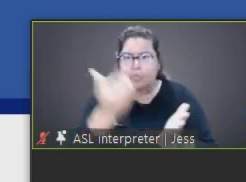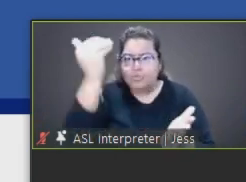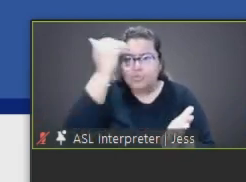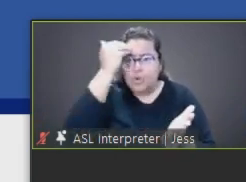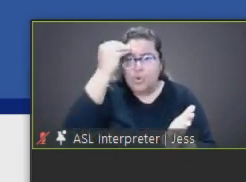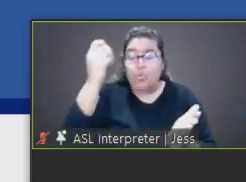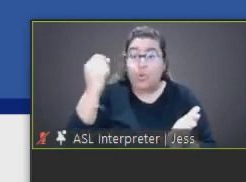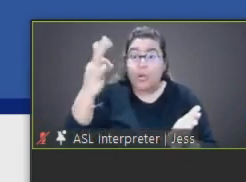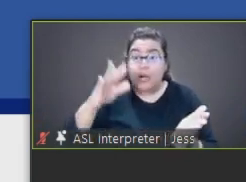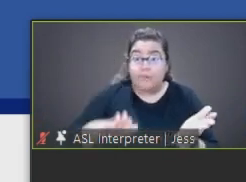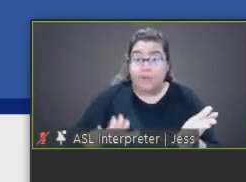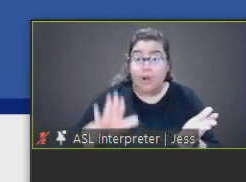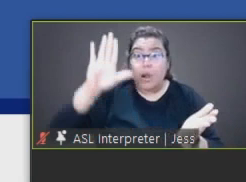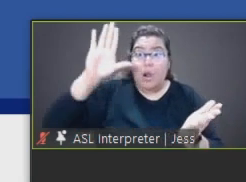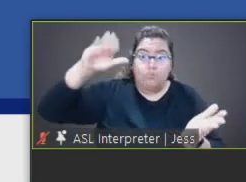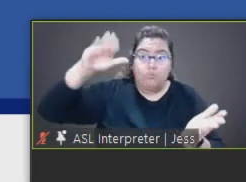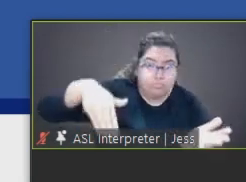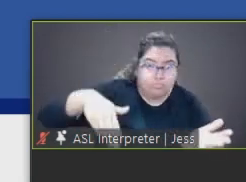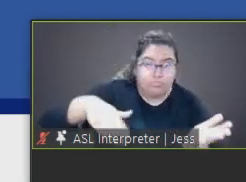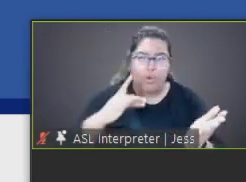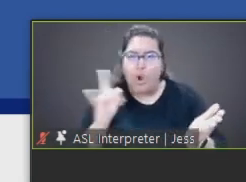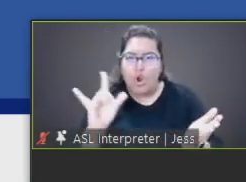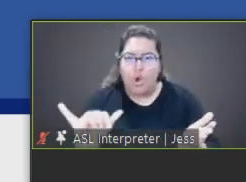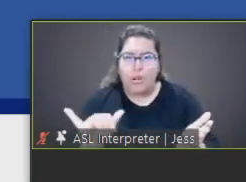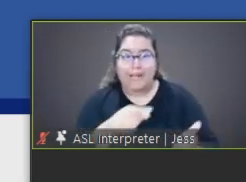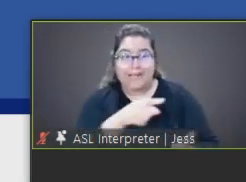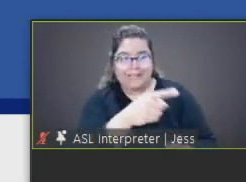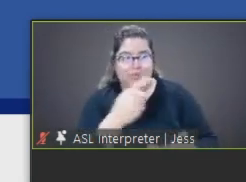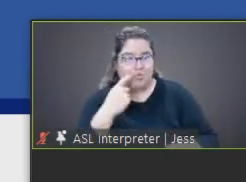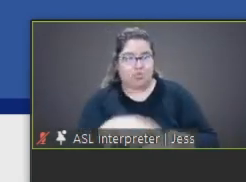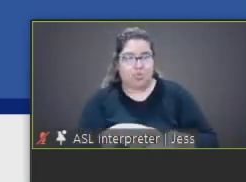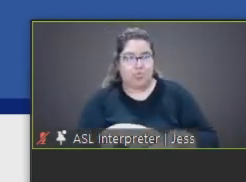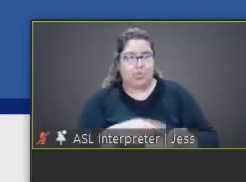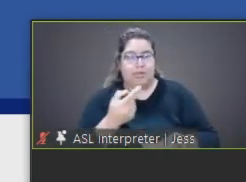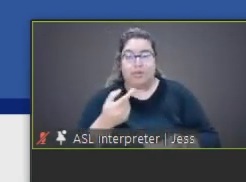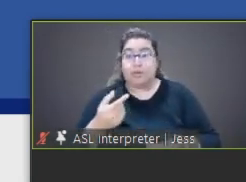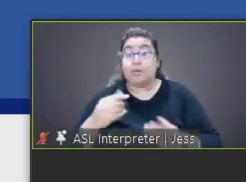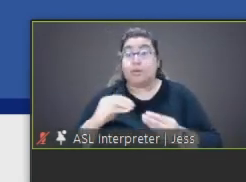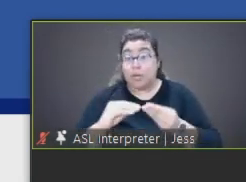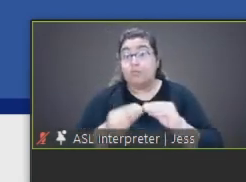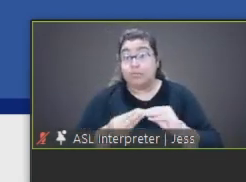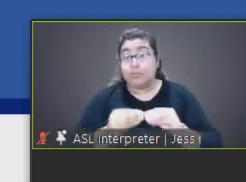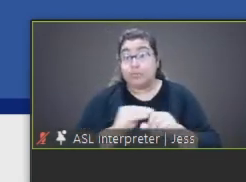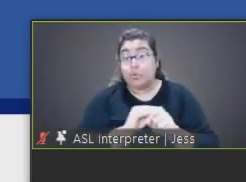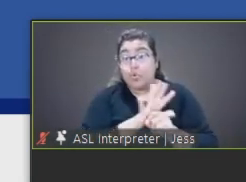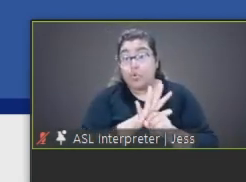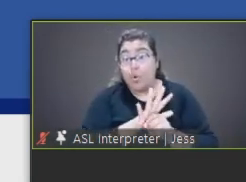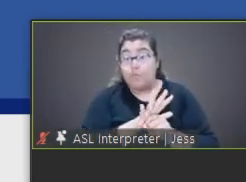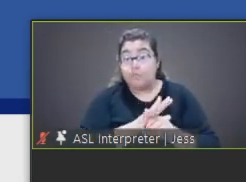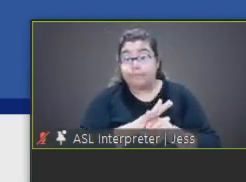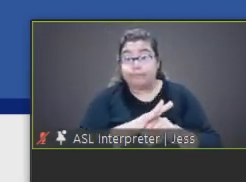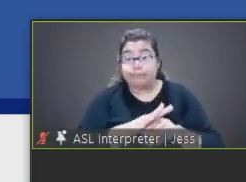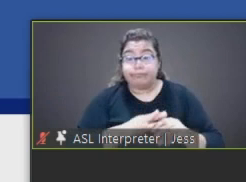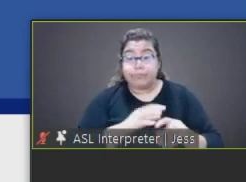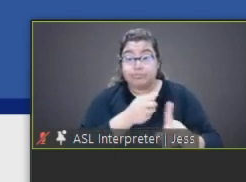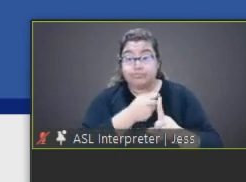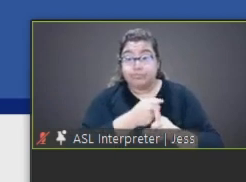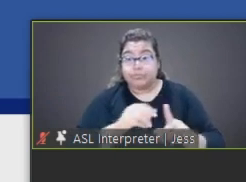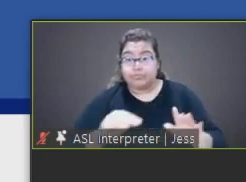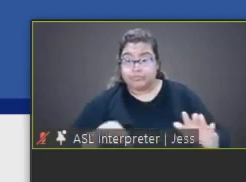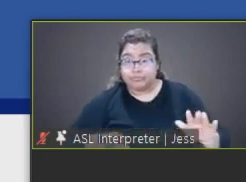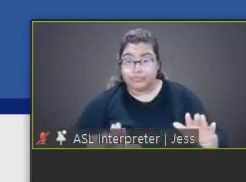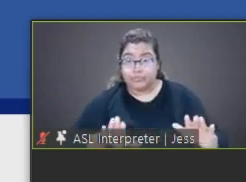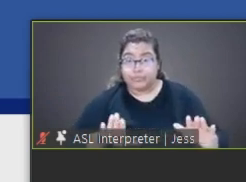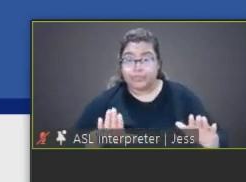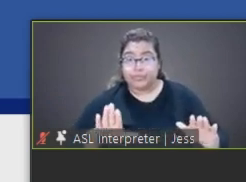a change in trends. And so here you can see an increasing trend in the number of cases that we're seeing. And this increasing trend